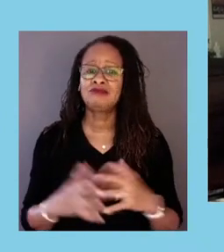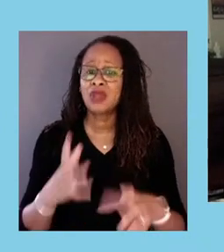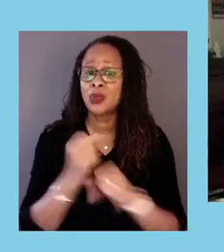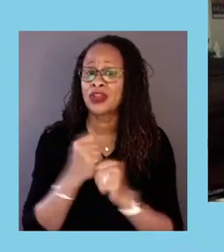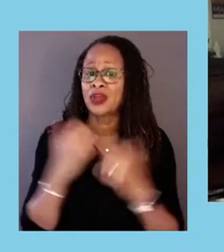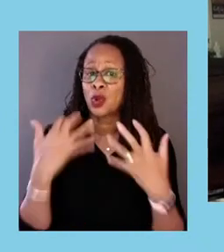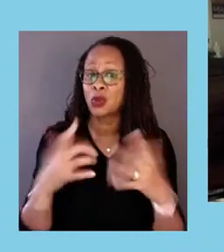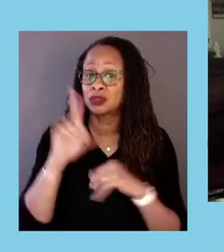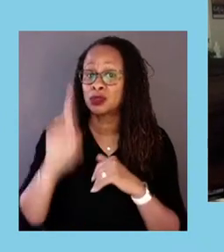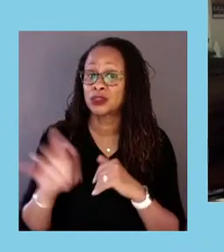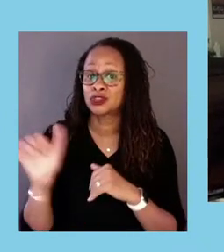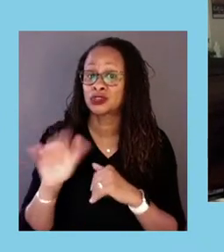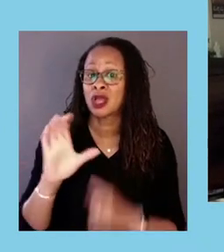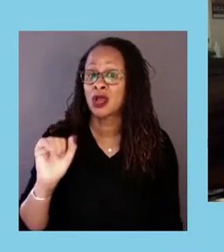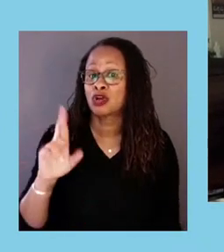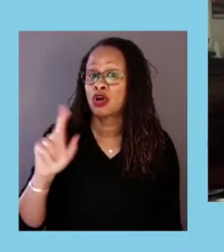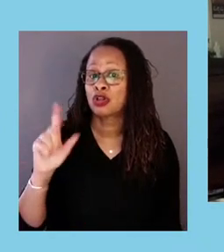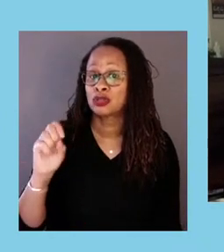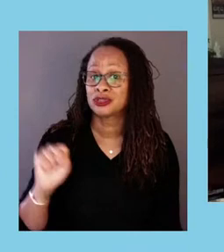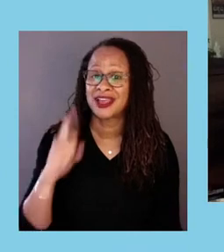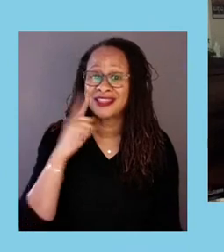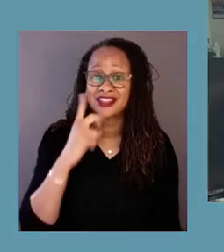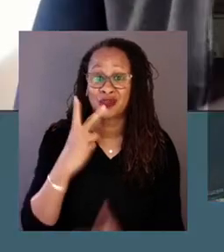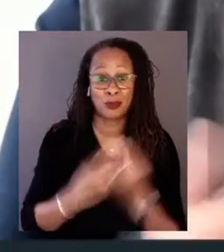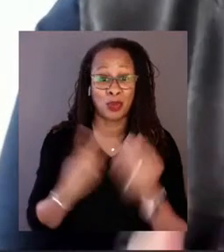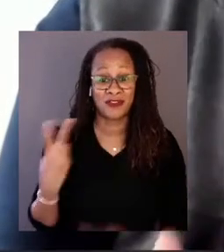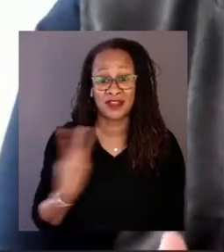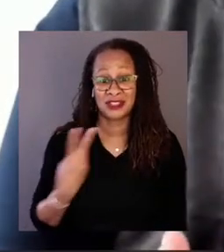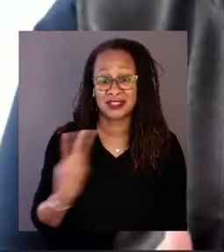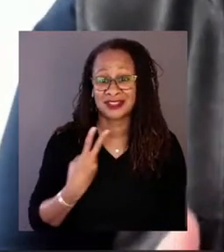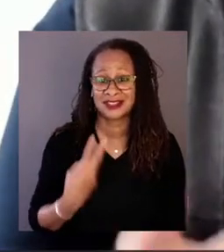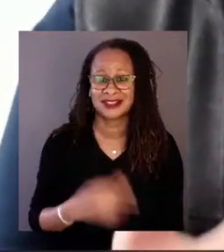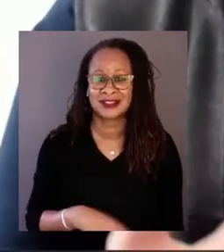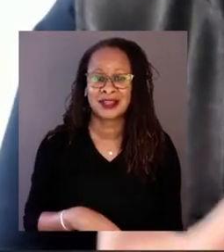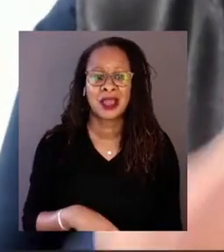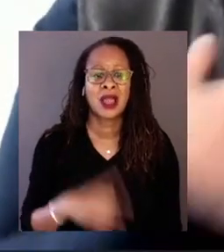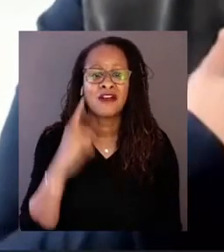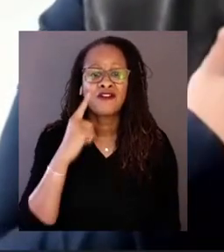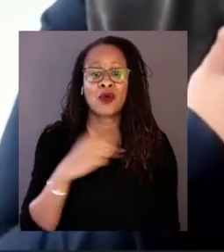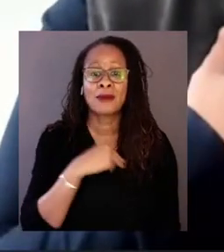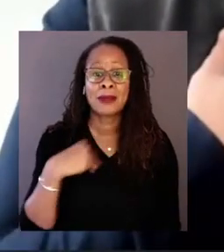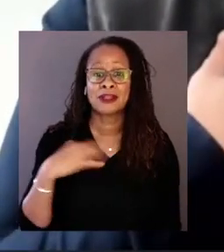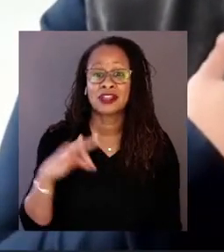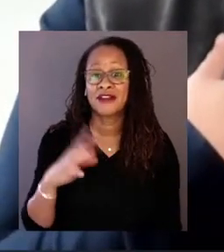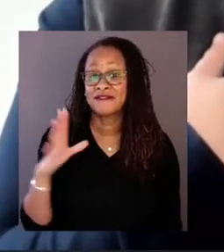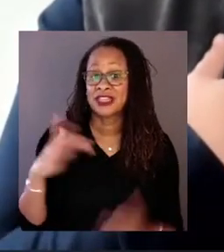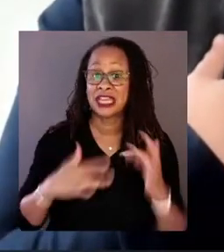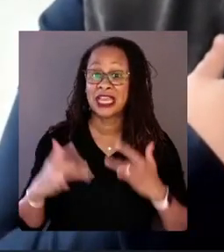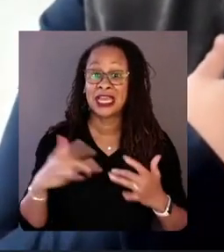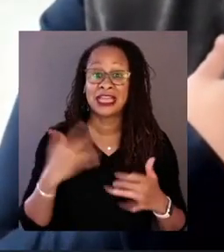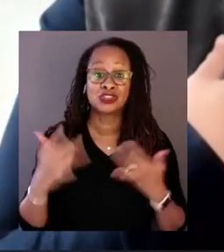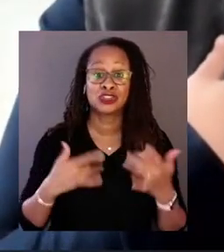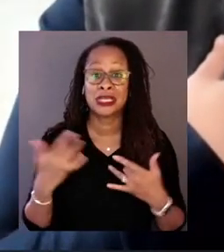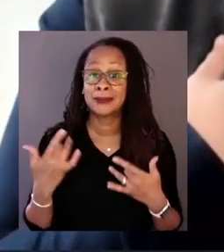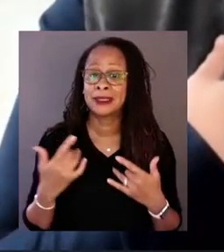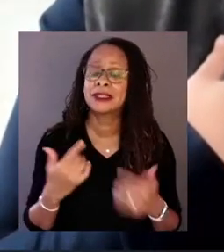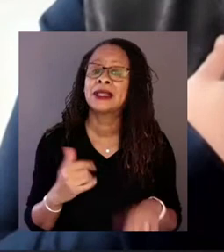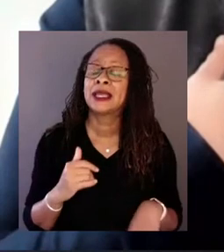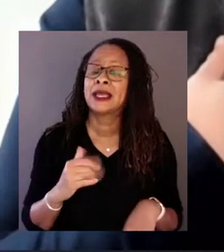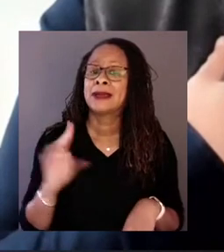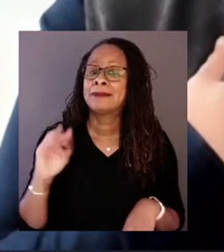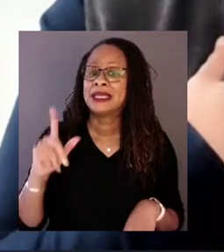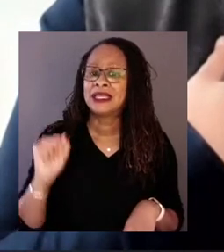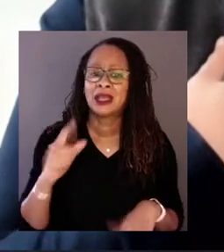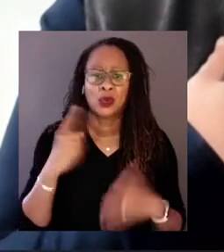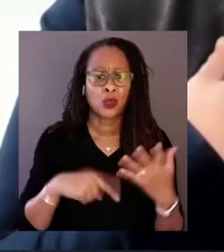question. I think it's for you and I, actually. For members of the entertainment media, what steps can we take to give smaller films